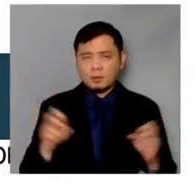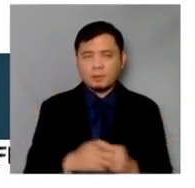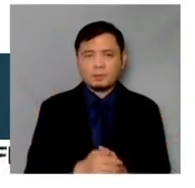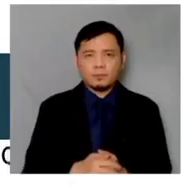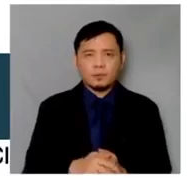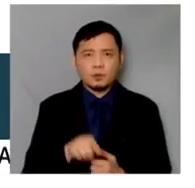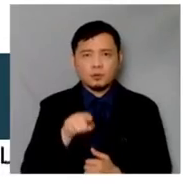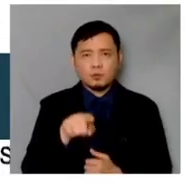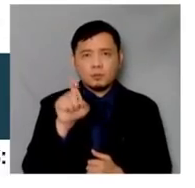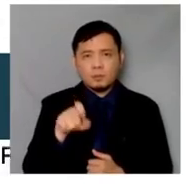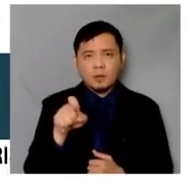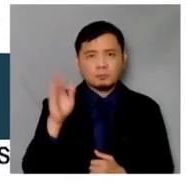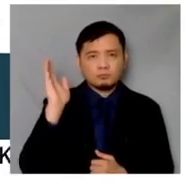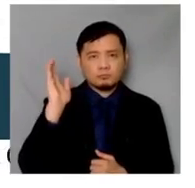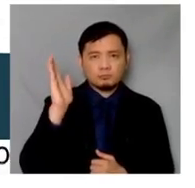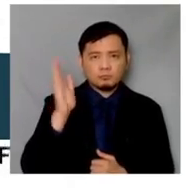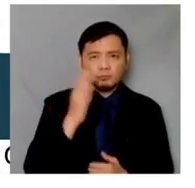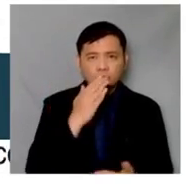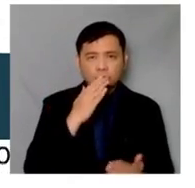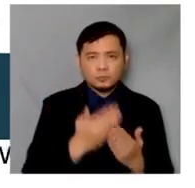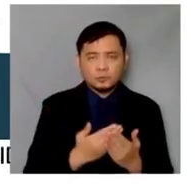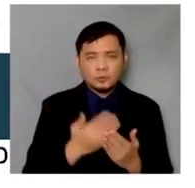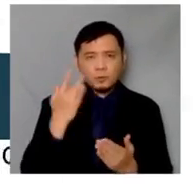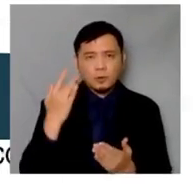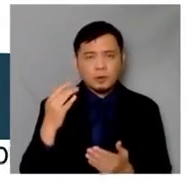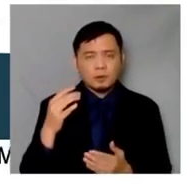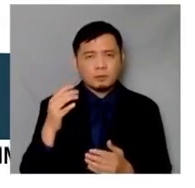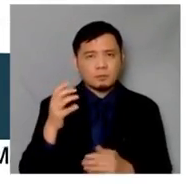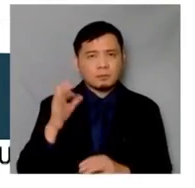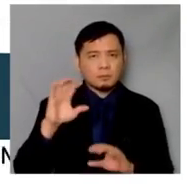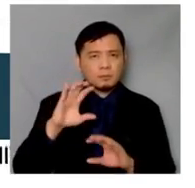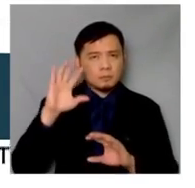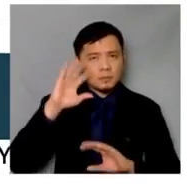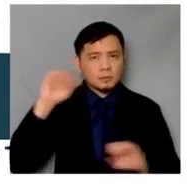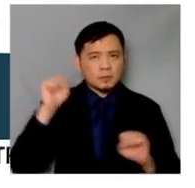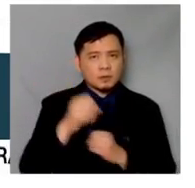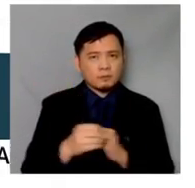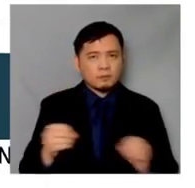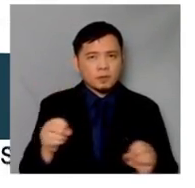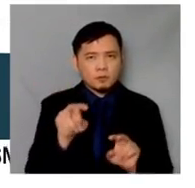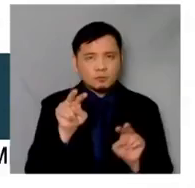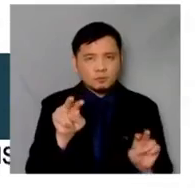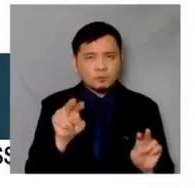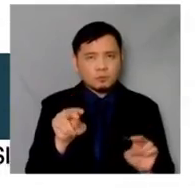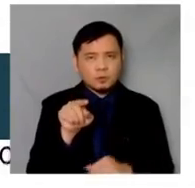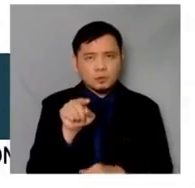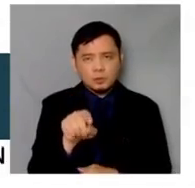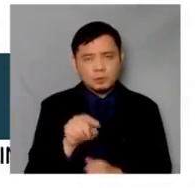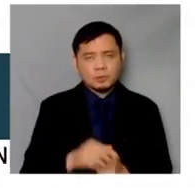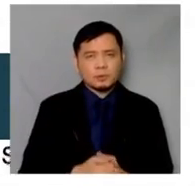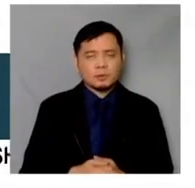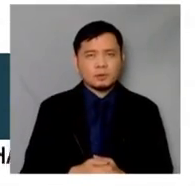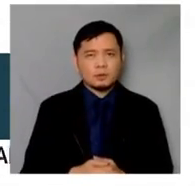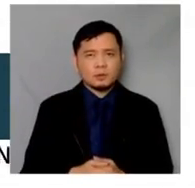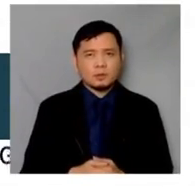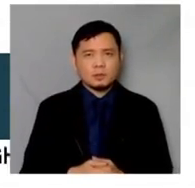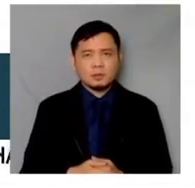"Magtestigo ka ng mabuti, minomonitor ka ng Malacanang." As to where exactly this